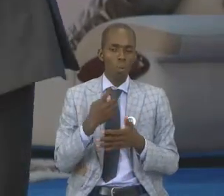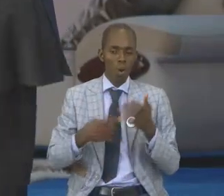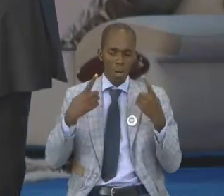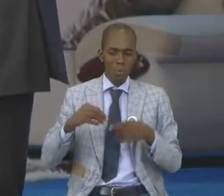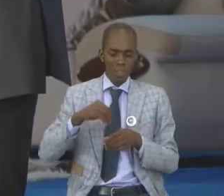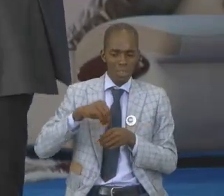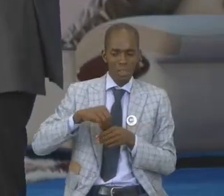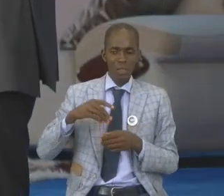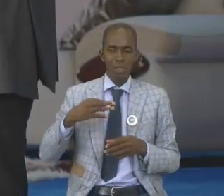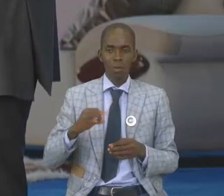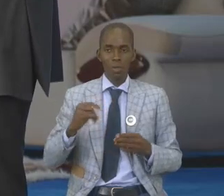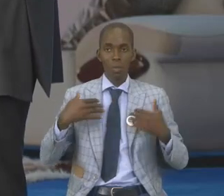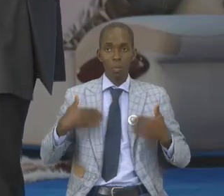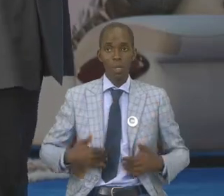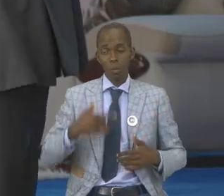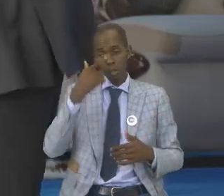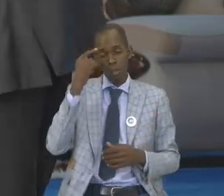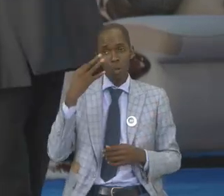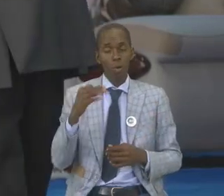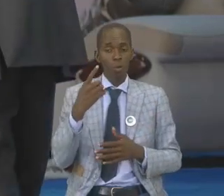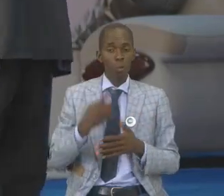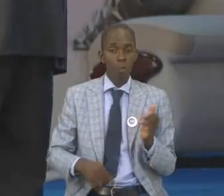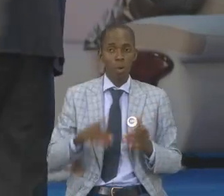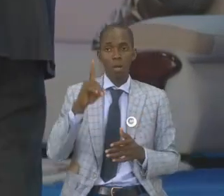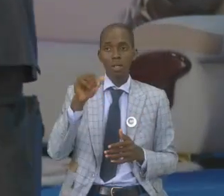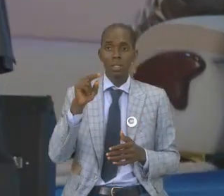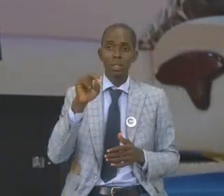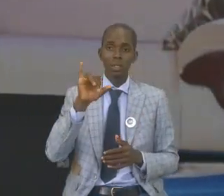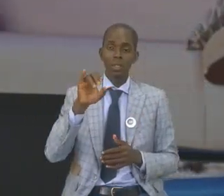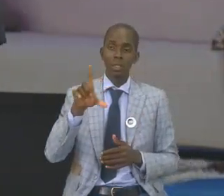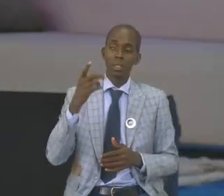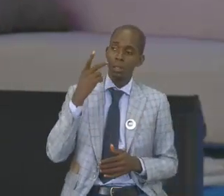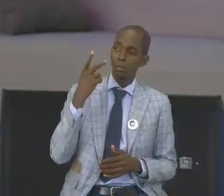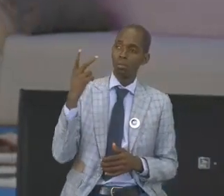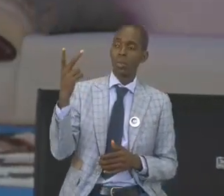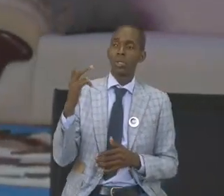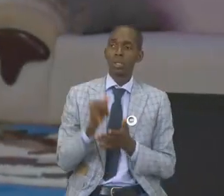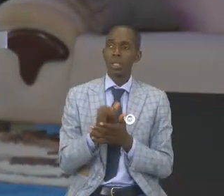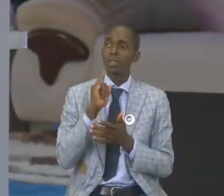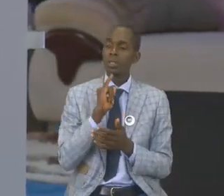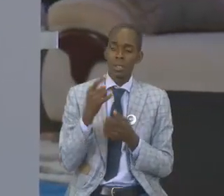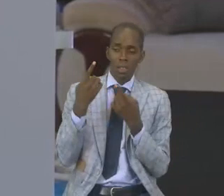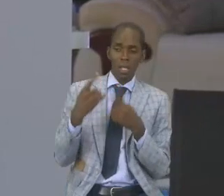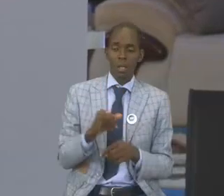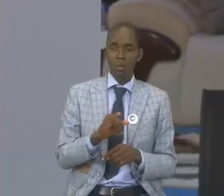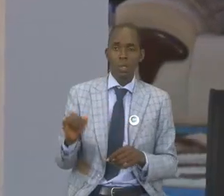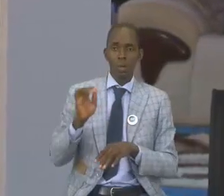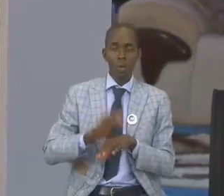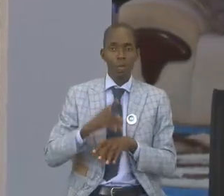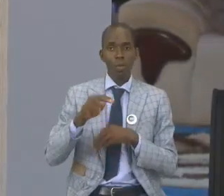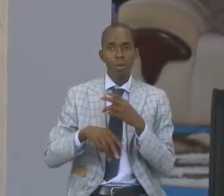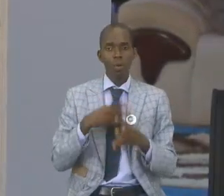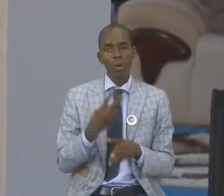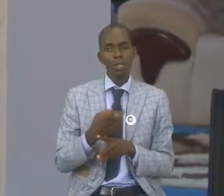body. And because of what Daniel saw, and what he saw was coming upon the world, his